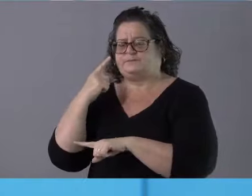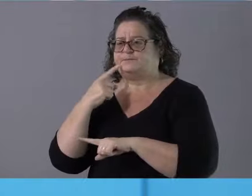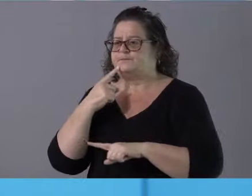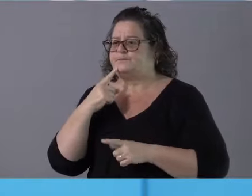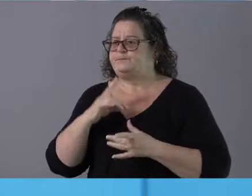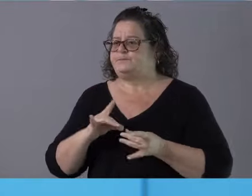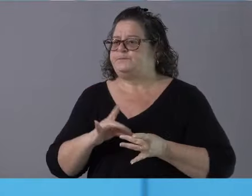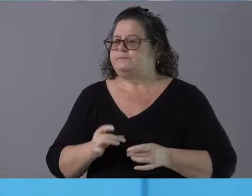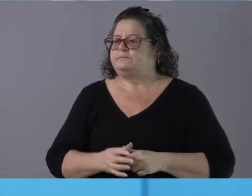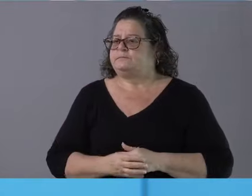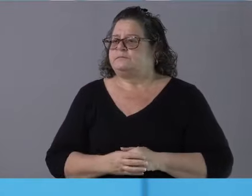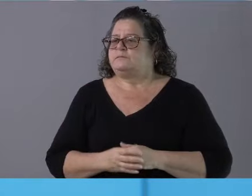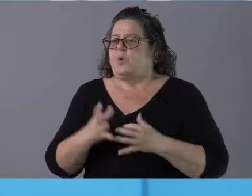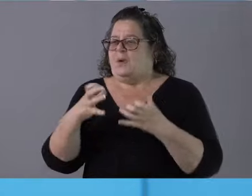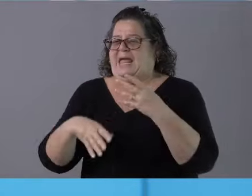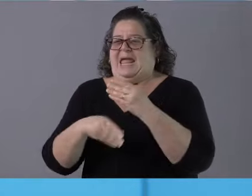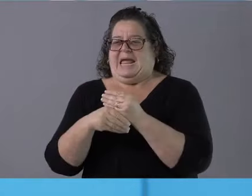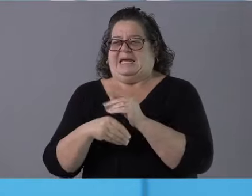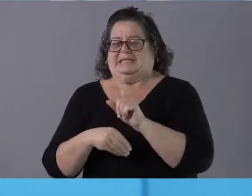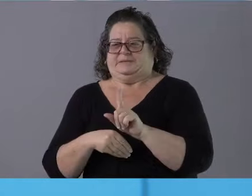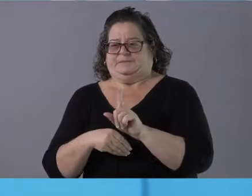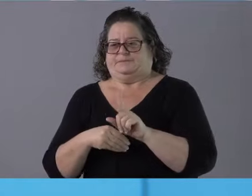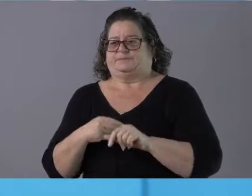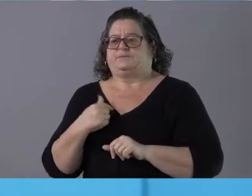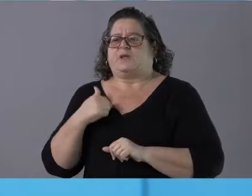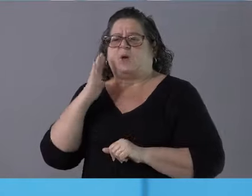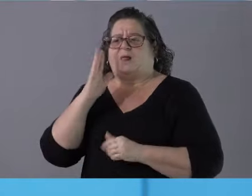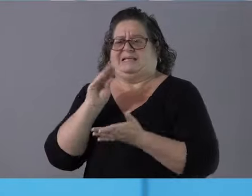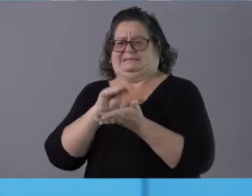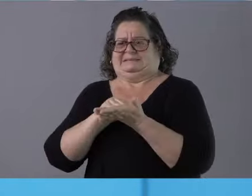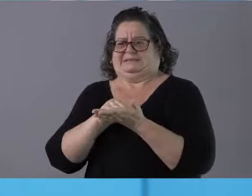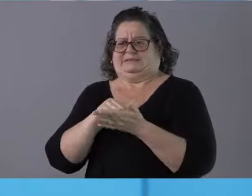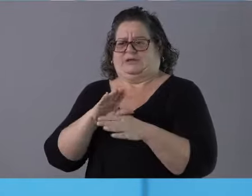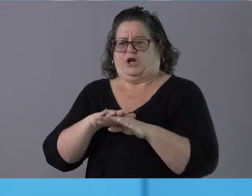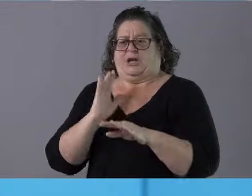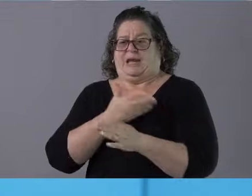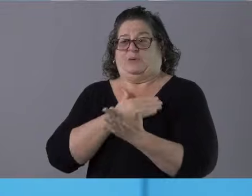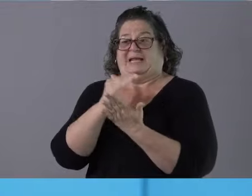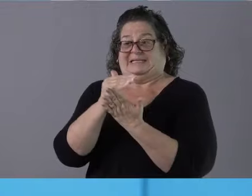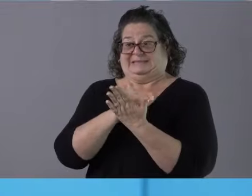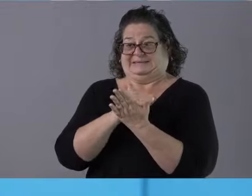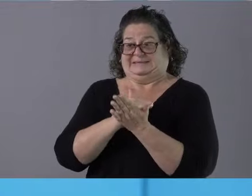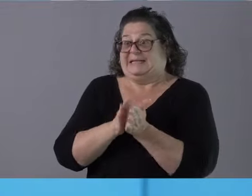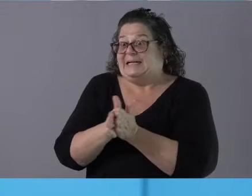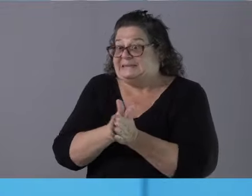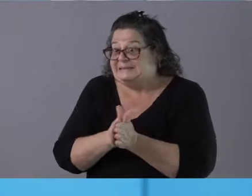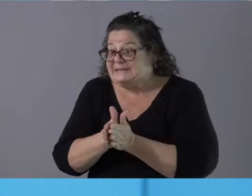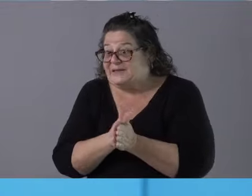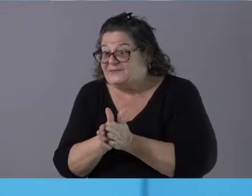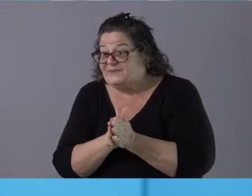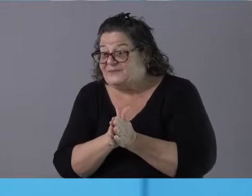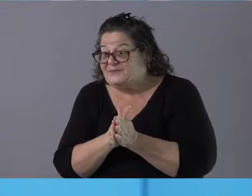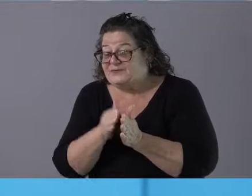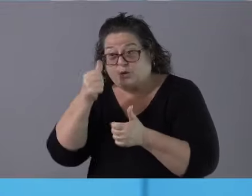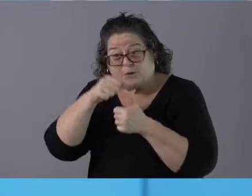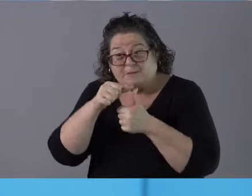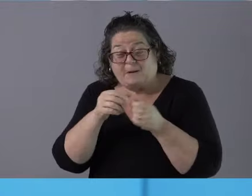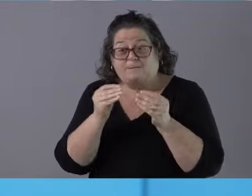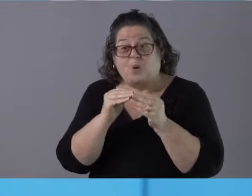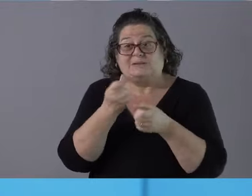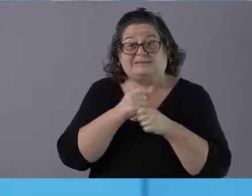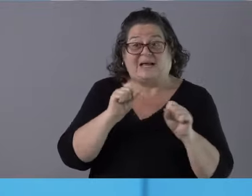add that to our list of incentives to remember that it's safer at home and to wear a mask and to socially distance. We